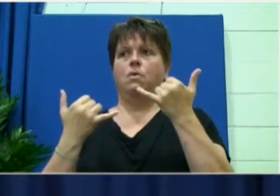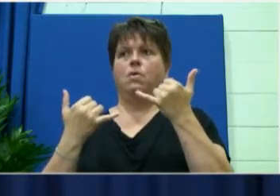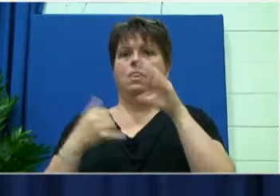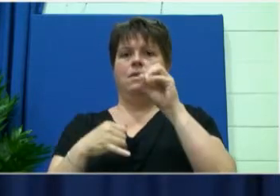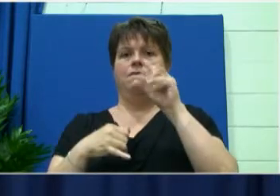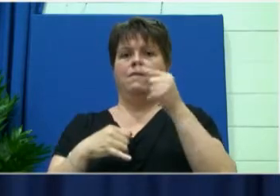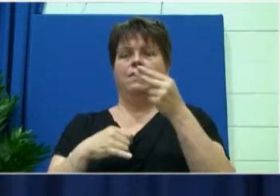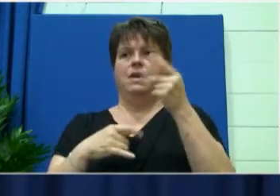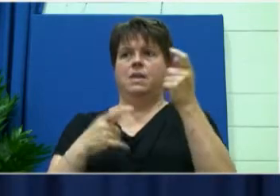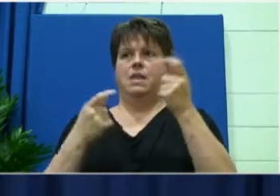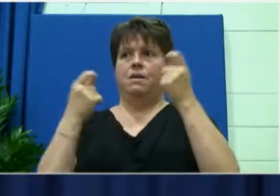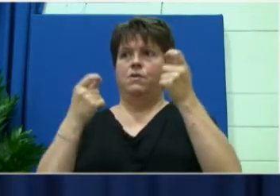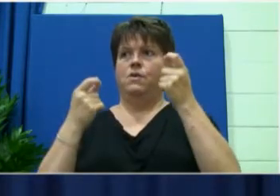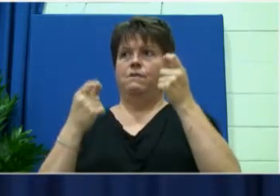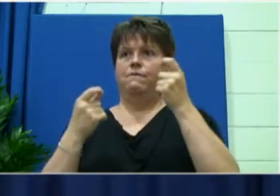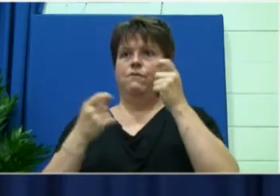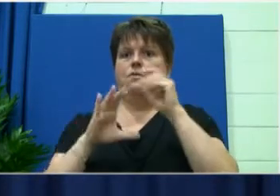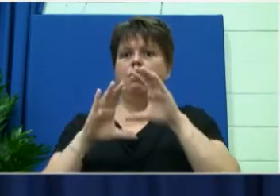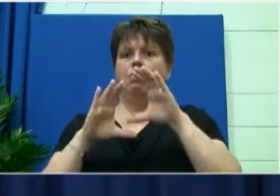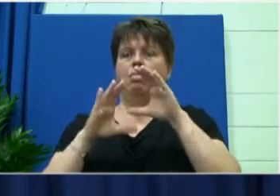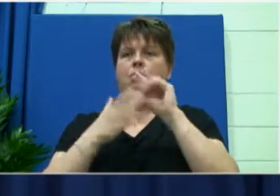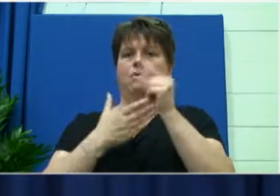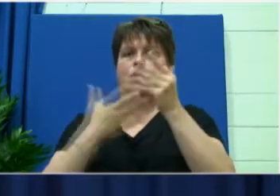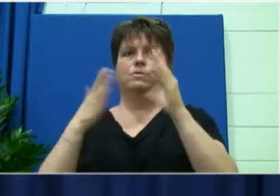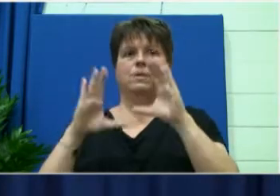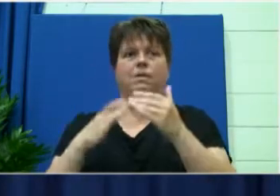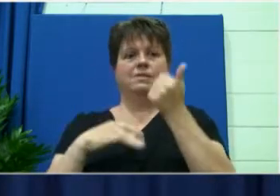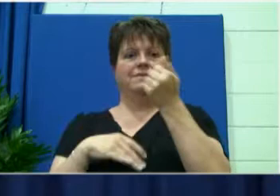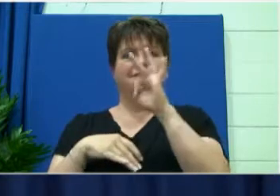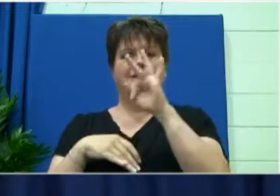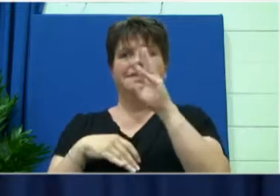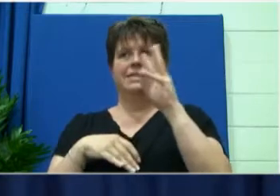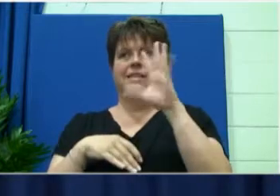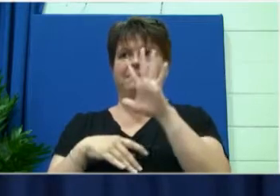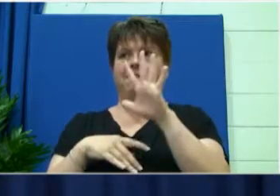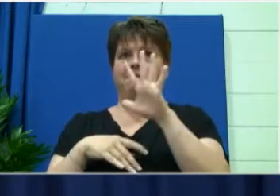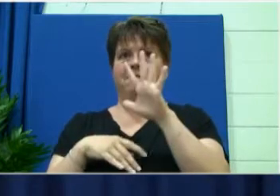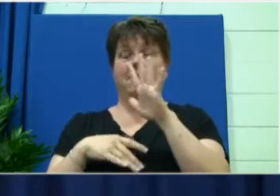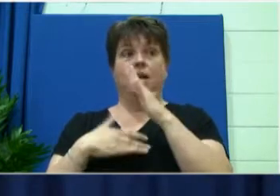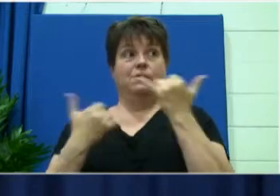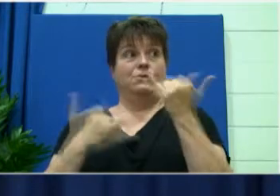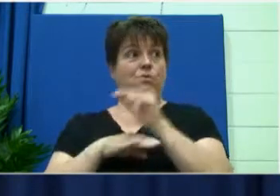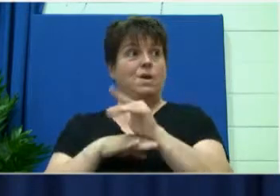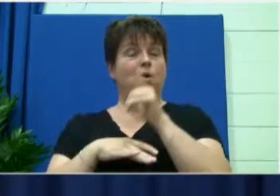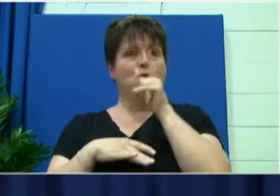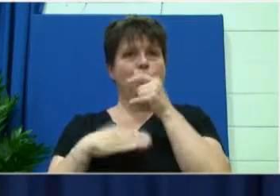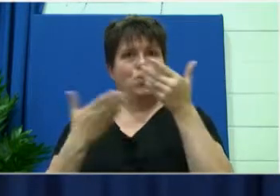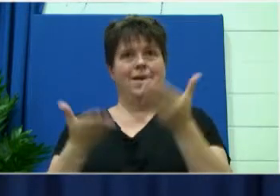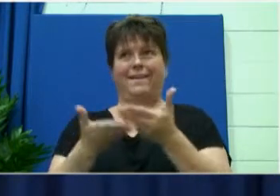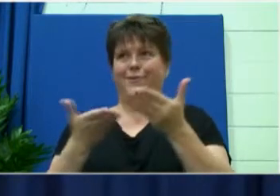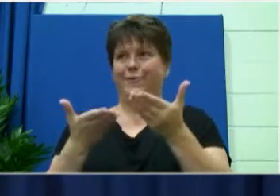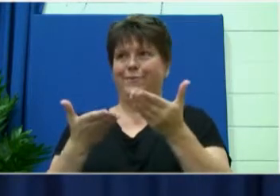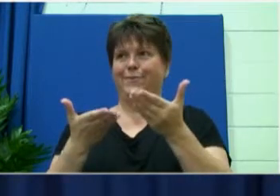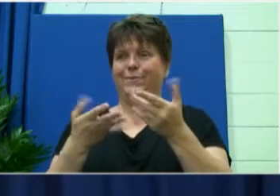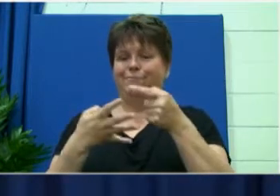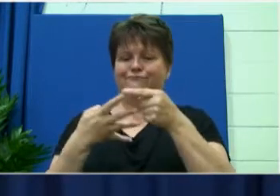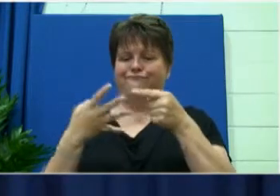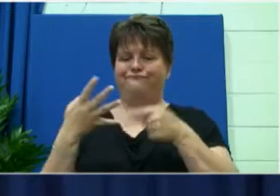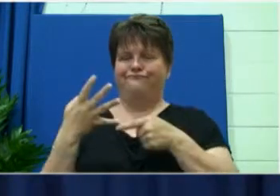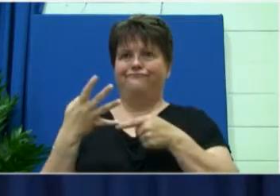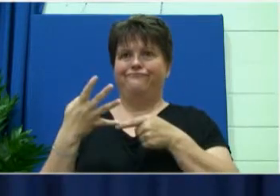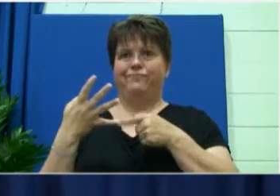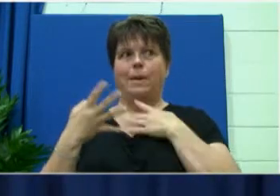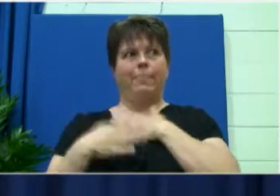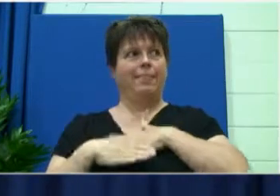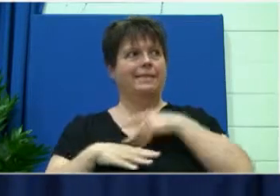50th anniversary of the graduating class of 1965. And with us here today are these individuals, and if